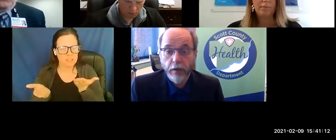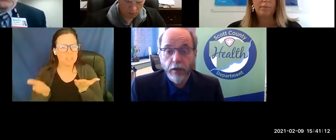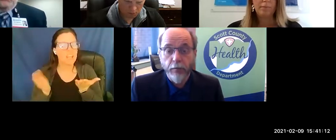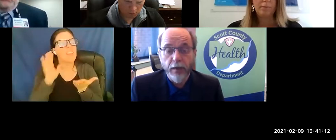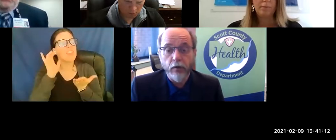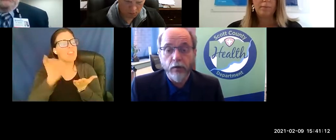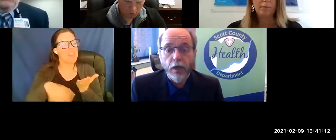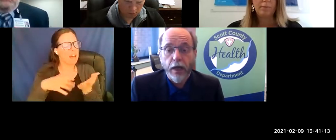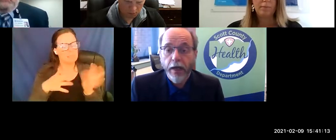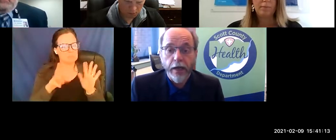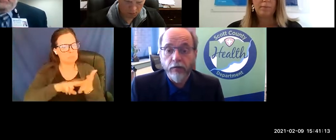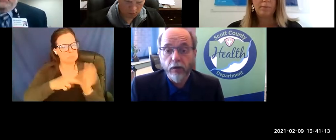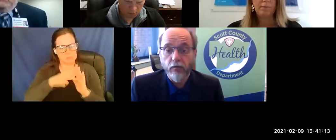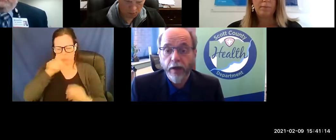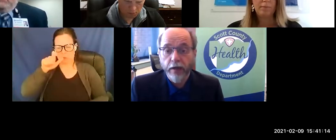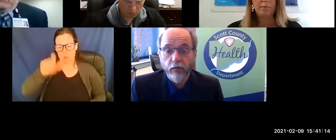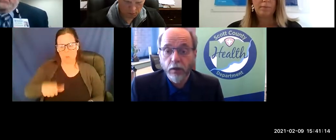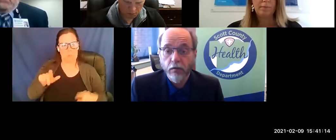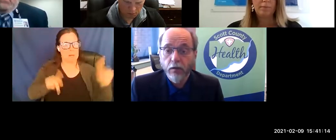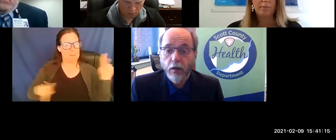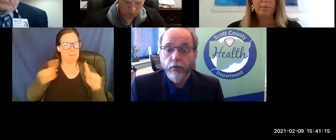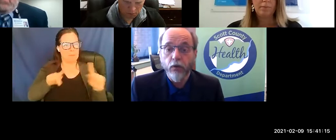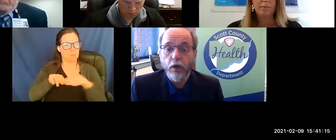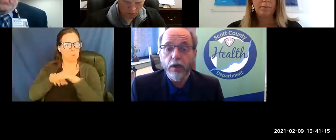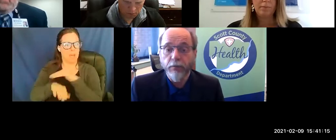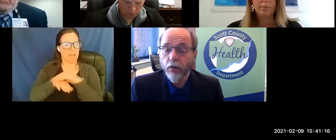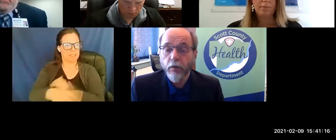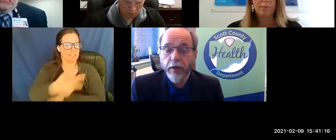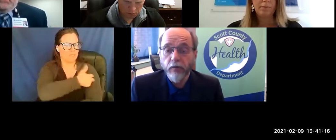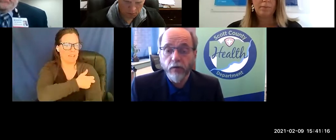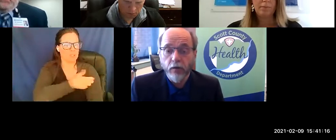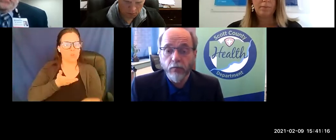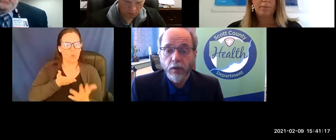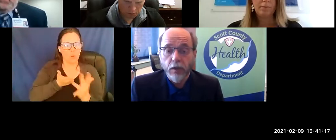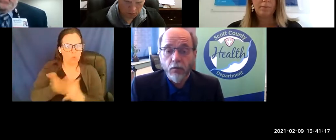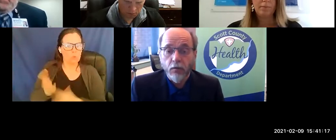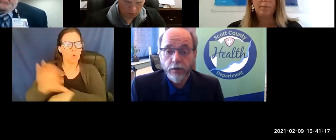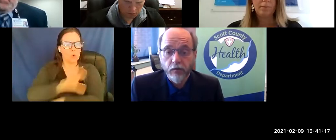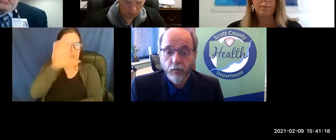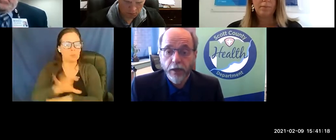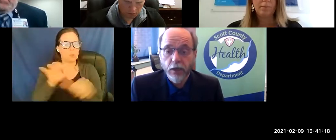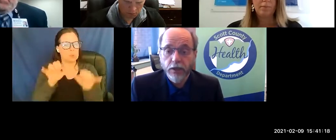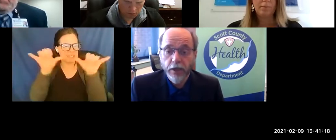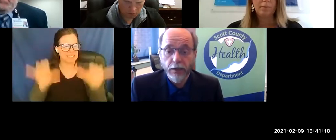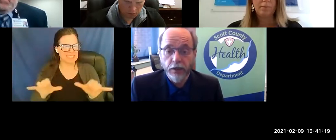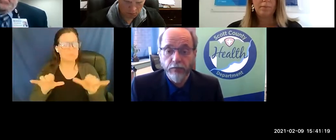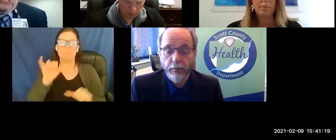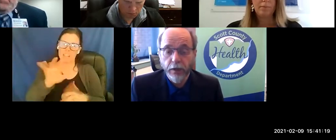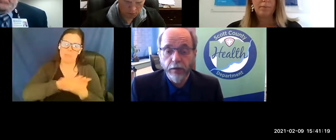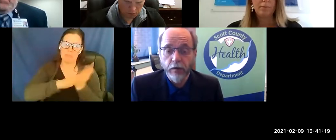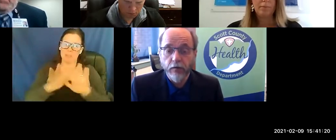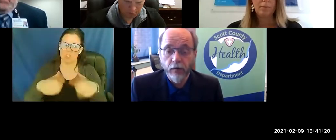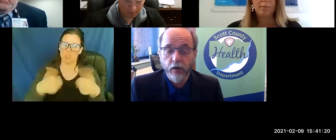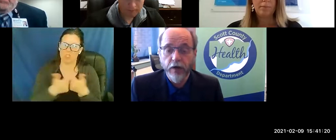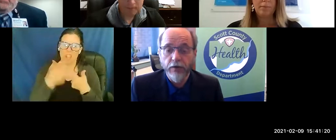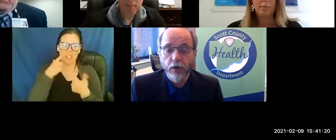the need for people to access vaccine through a computer-based system, which is especially challenging for many in